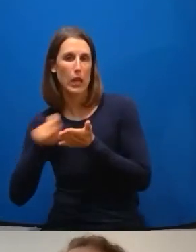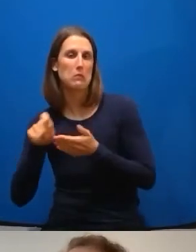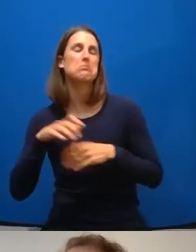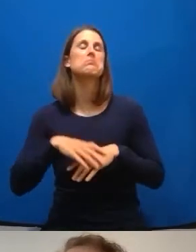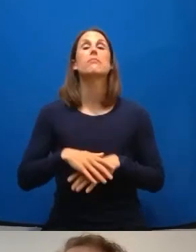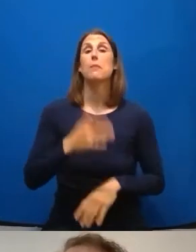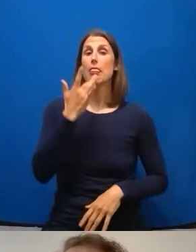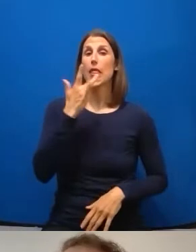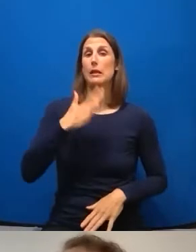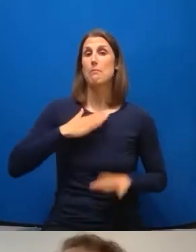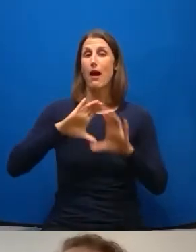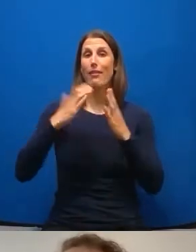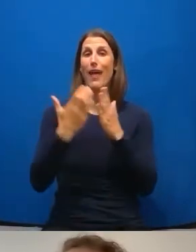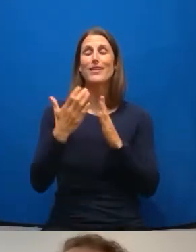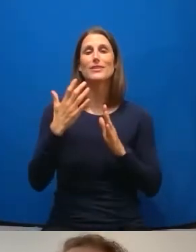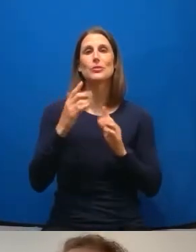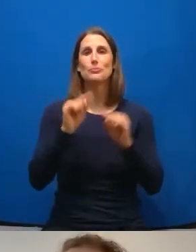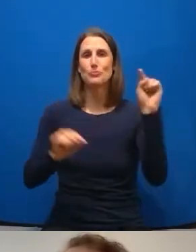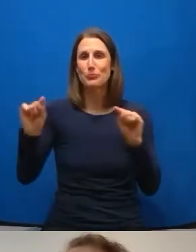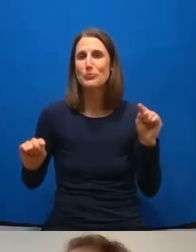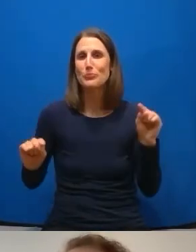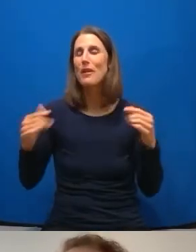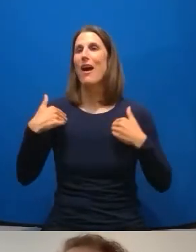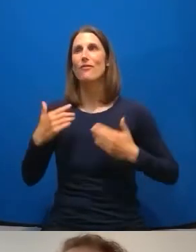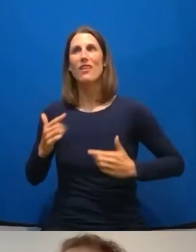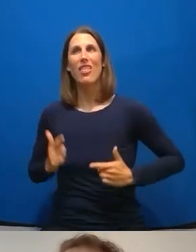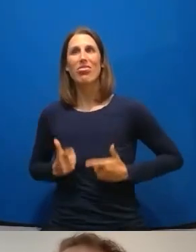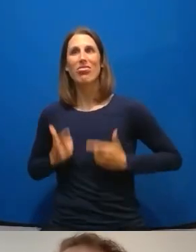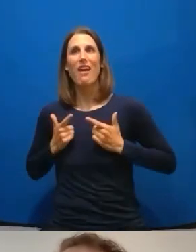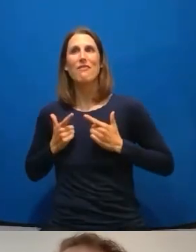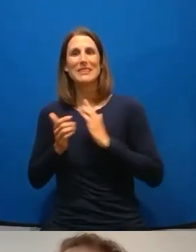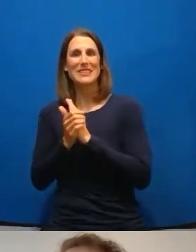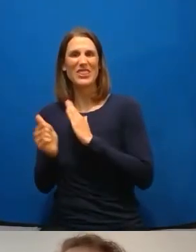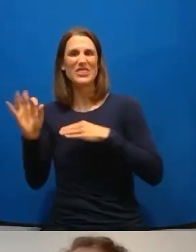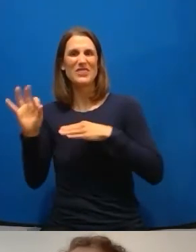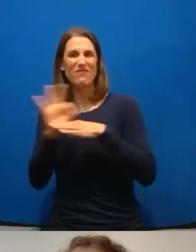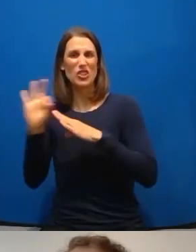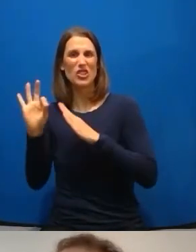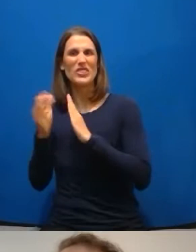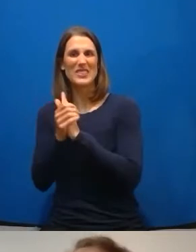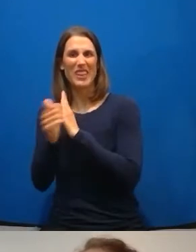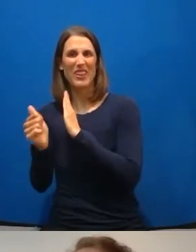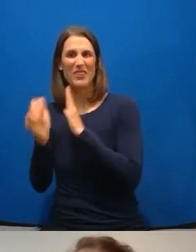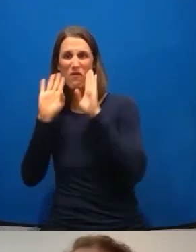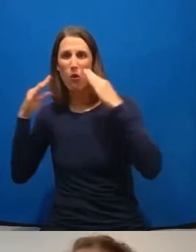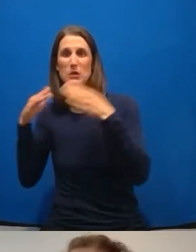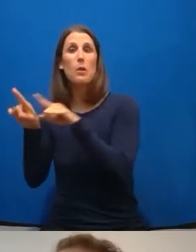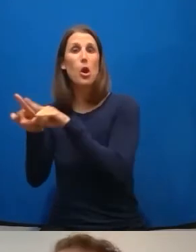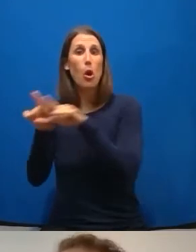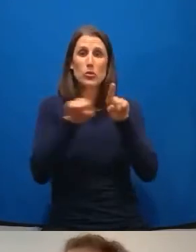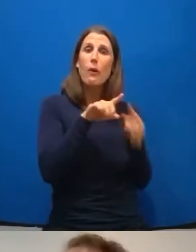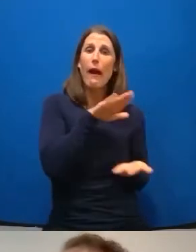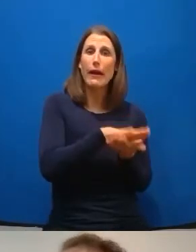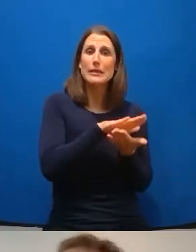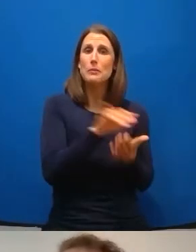but also some life skills, functional skills as well. It's kind of a cool mix of both. It's a lot of fun and kind of actually